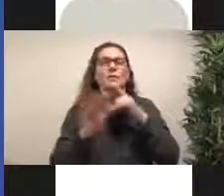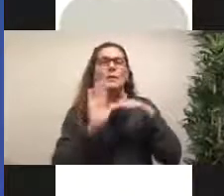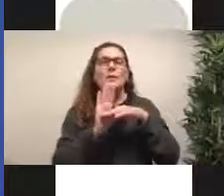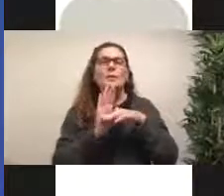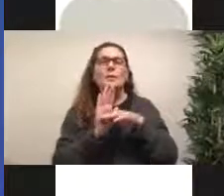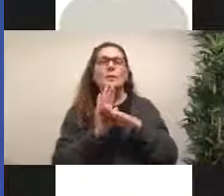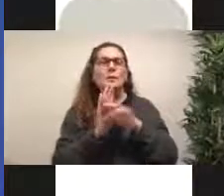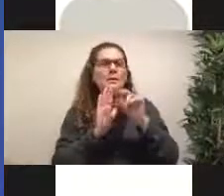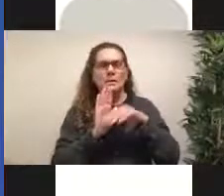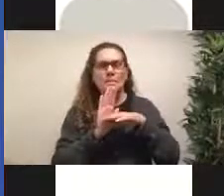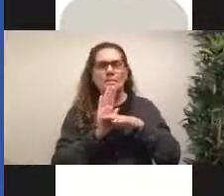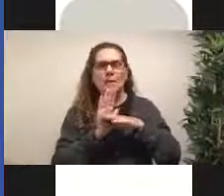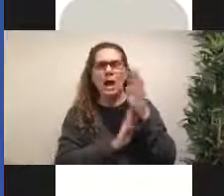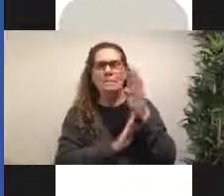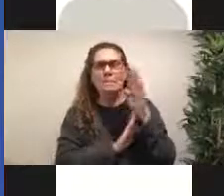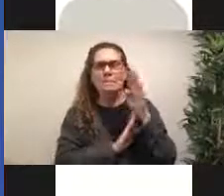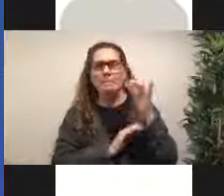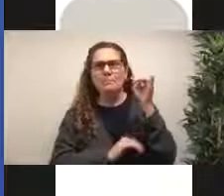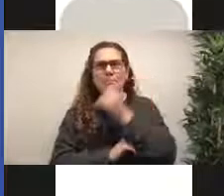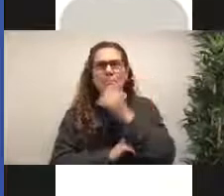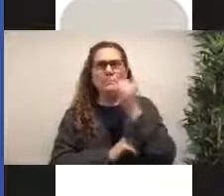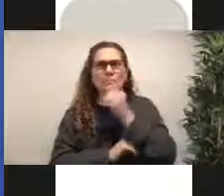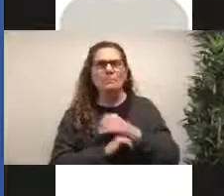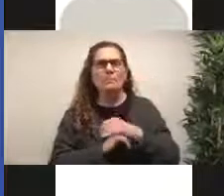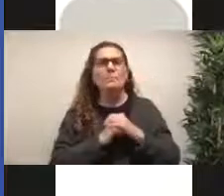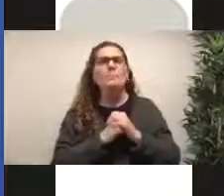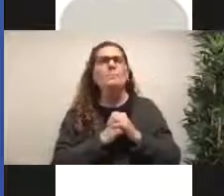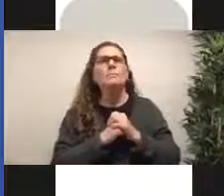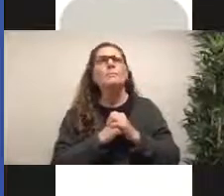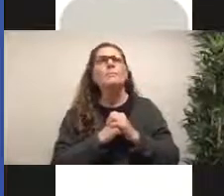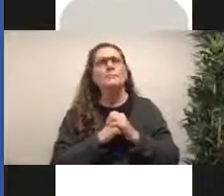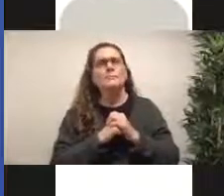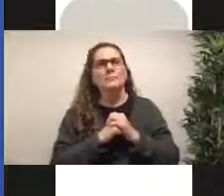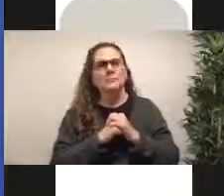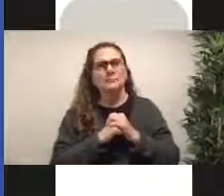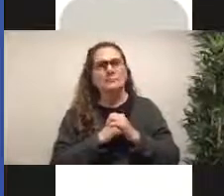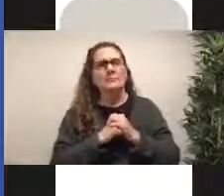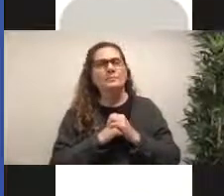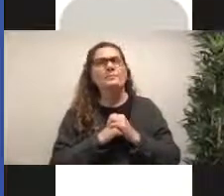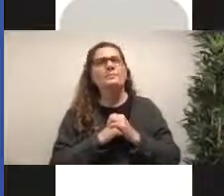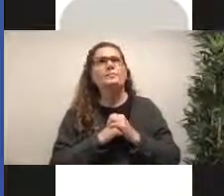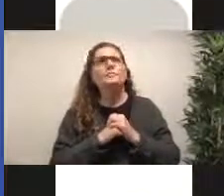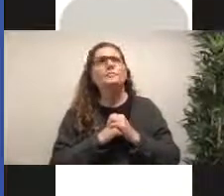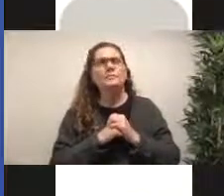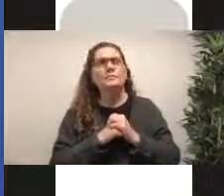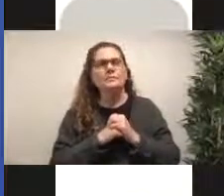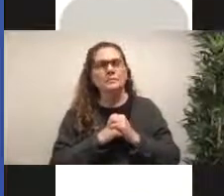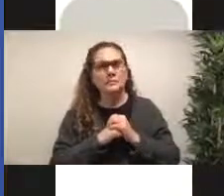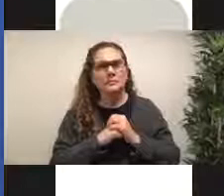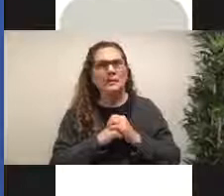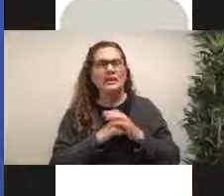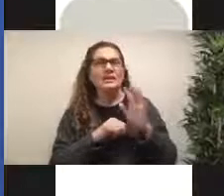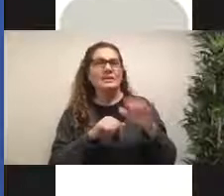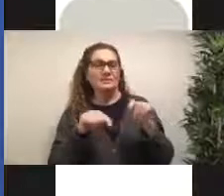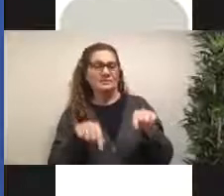traditional annual flu that is being spread, and that's hitting us pretty hard right now. There have been 16 influenza-associated